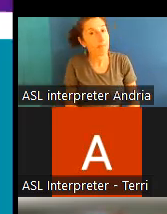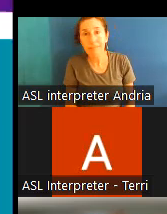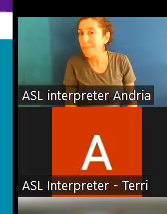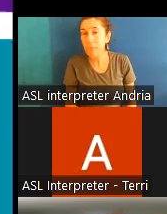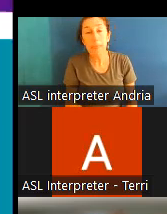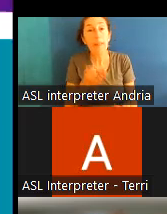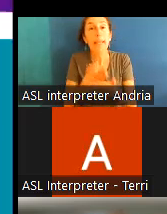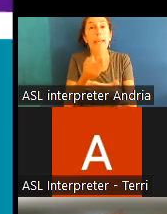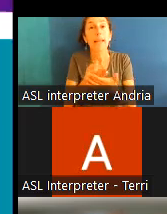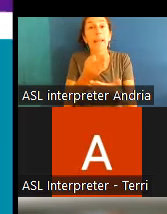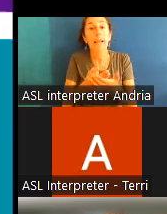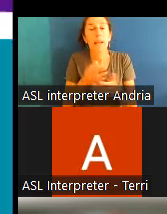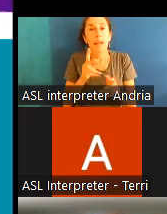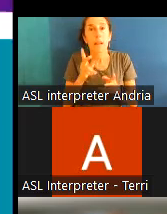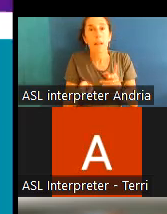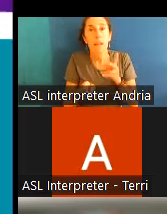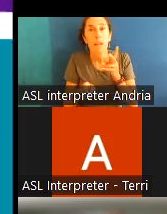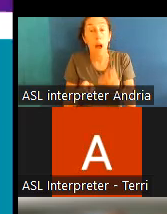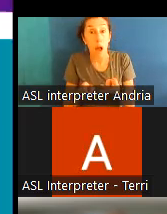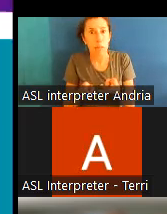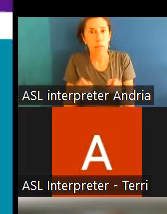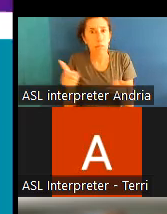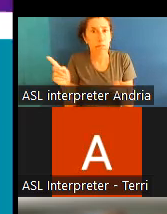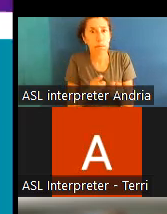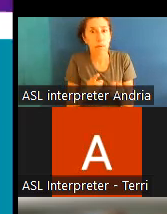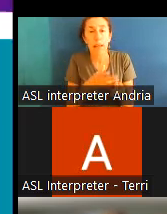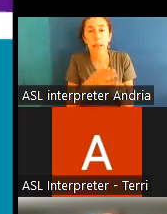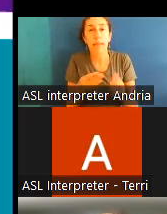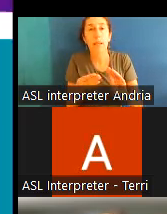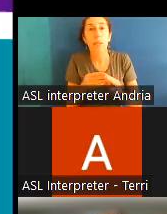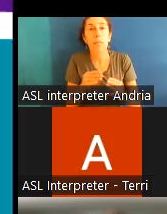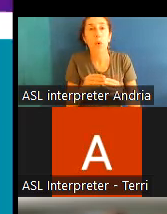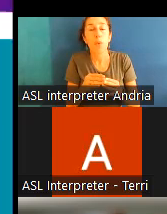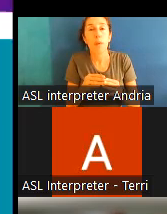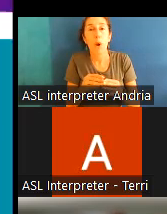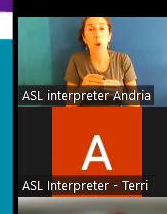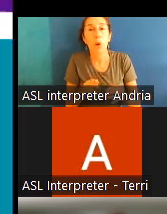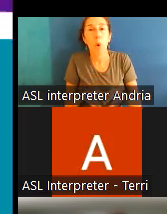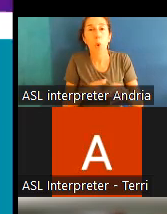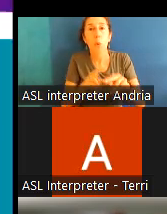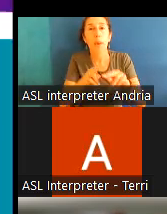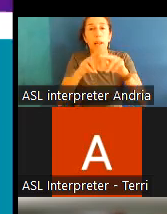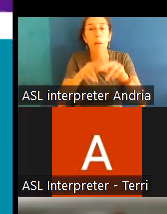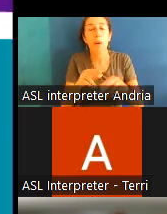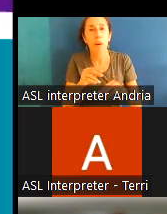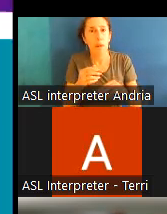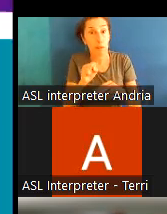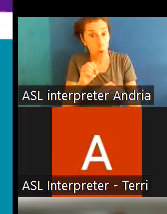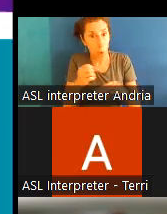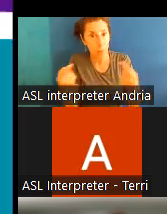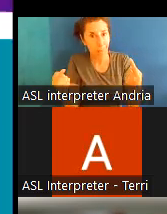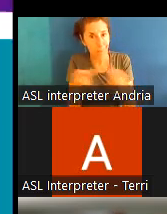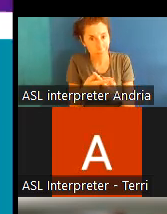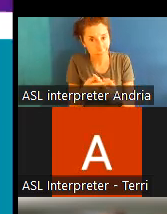cut, and these numbers are still going up. We just did count day